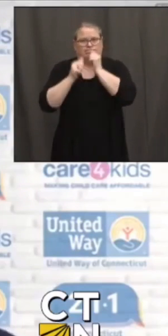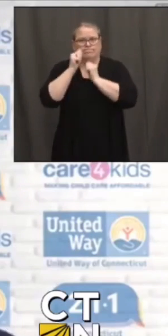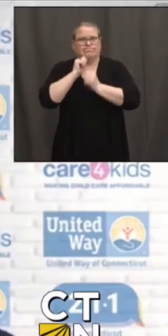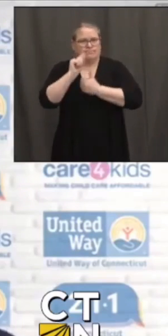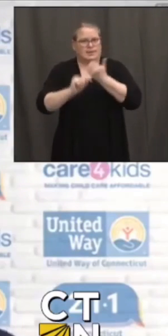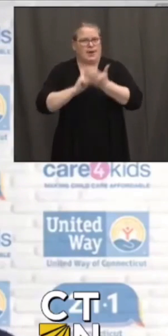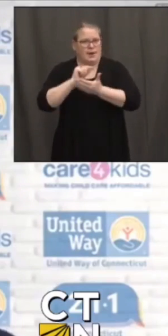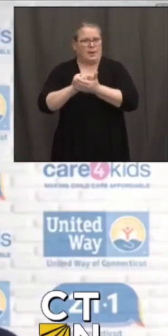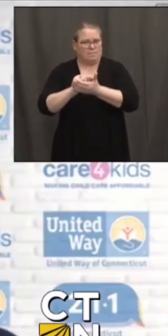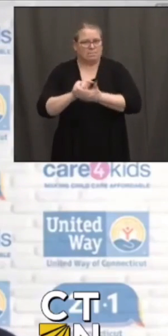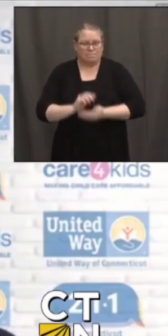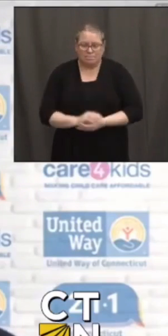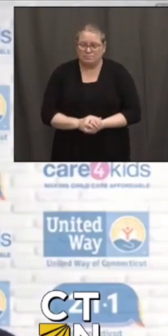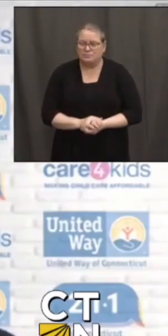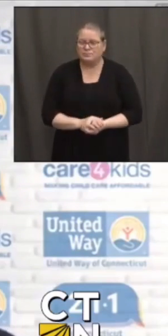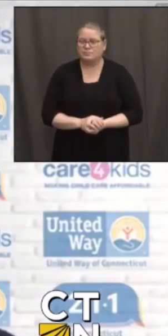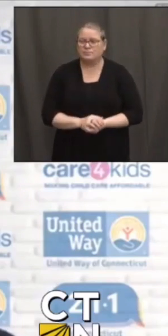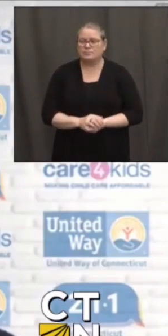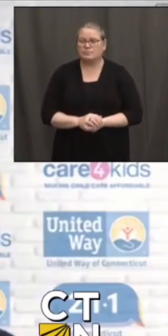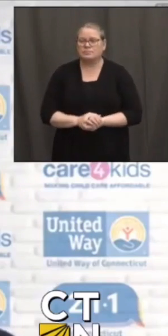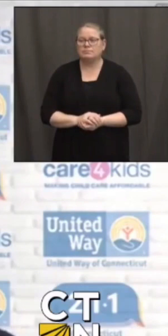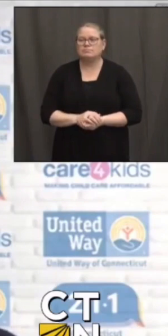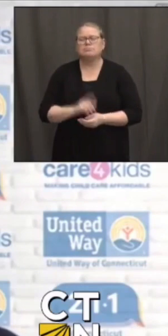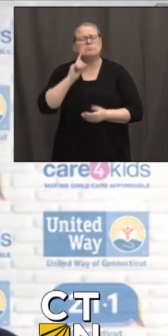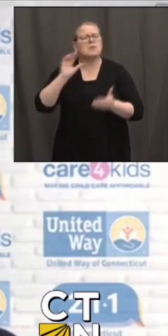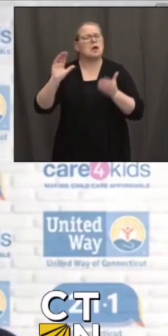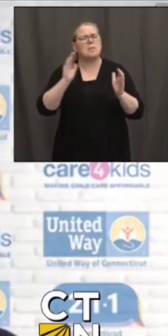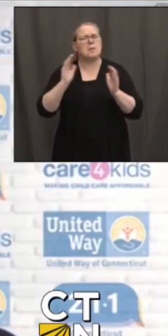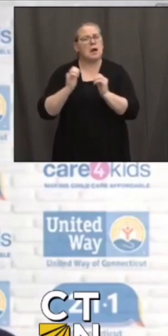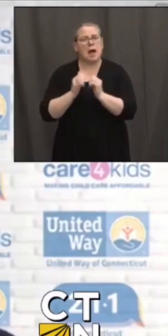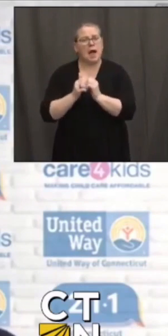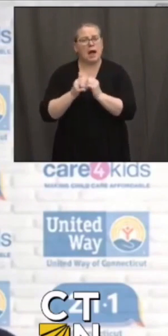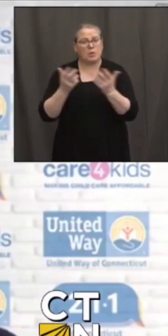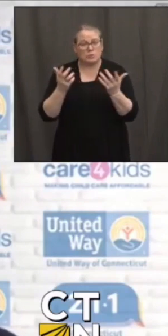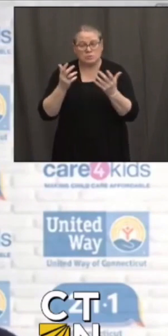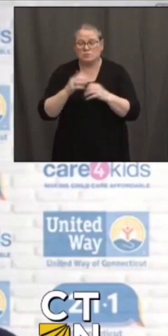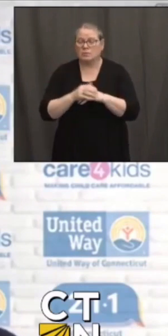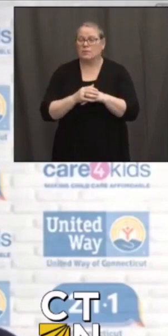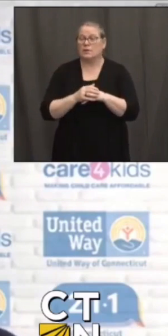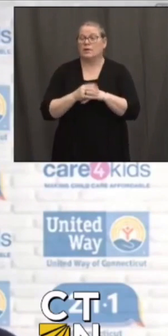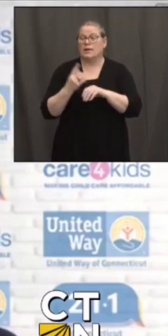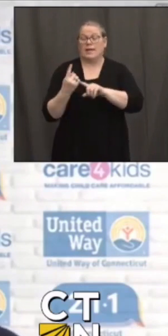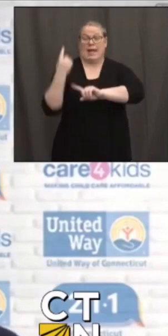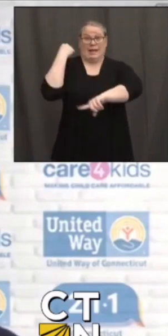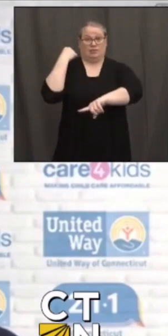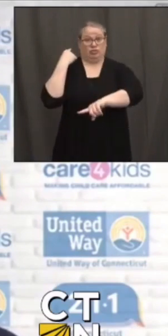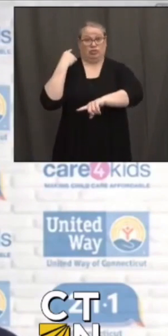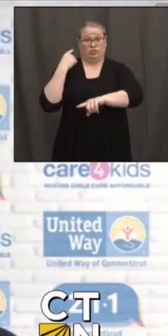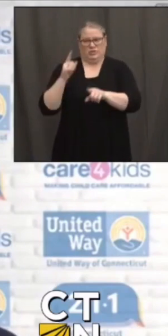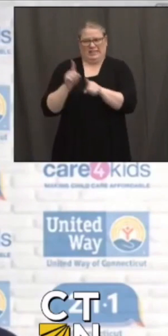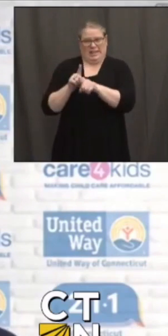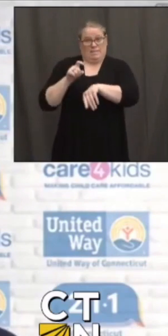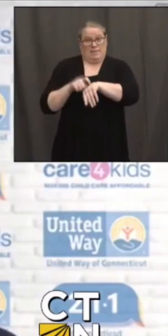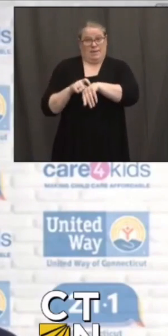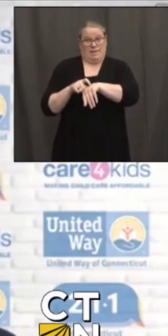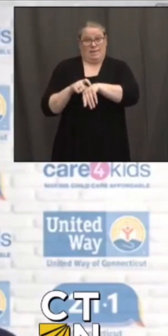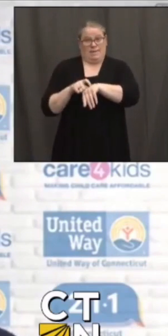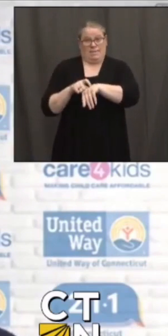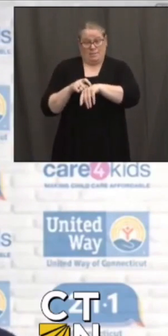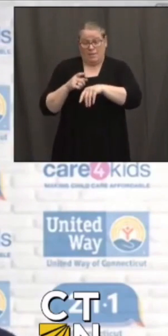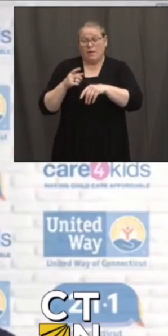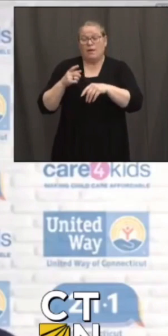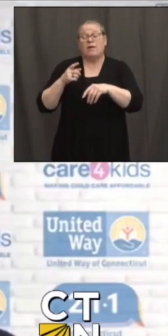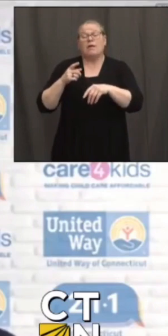for comparison, important for people to know that compared to the same time last year, we have seen an increase of more